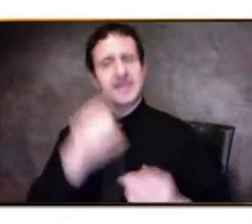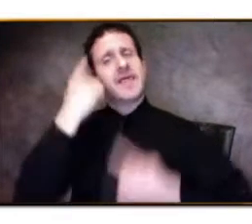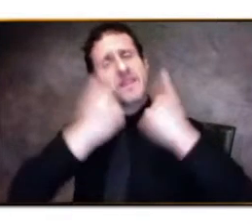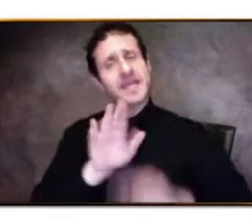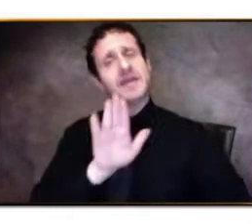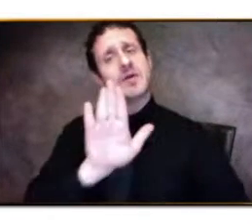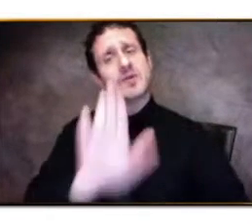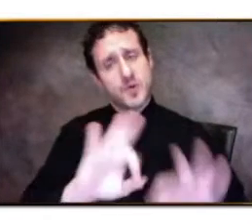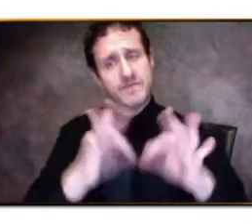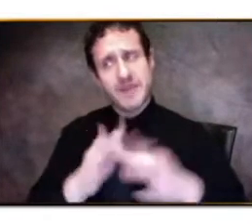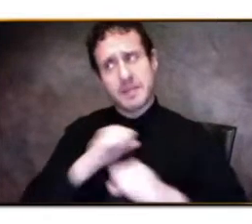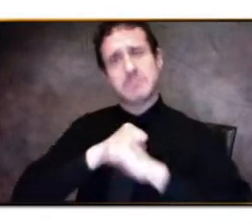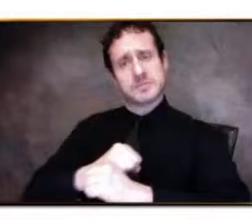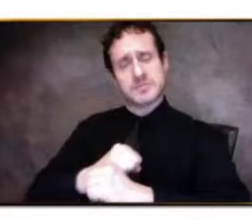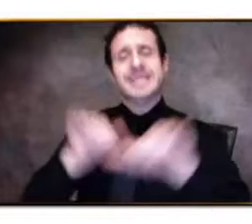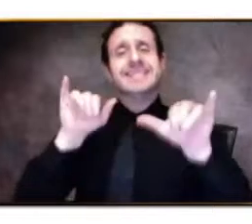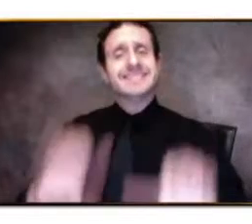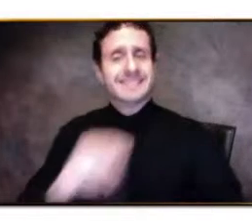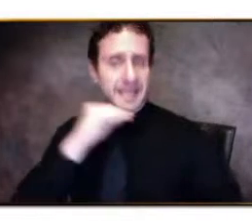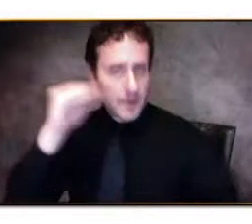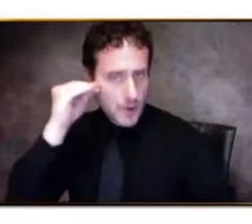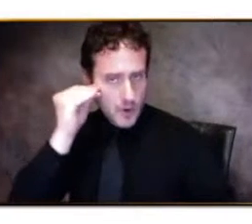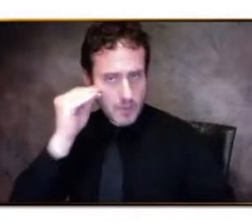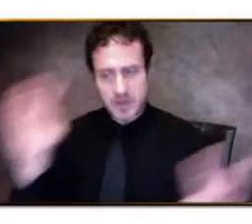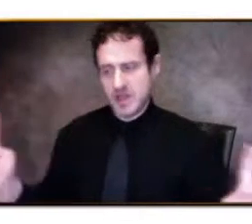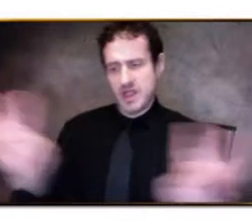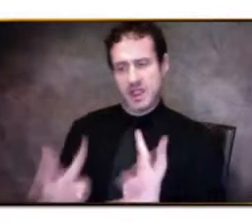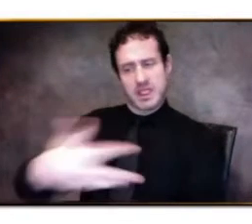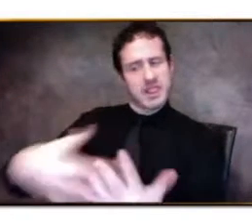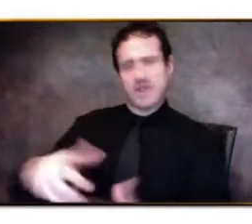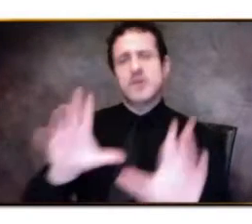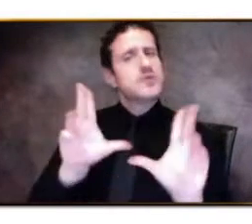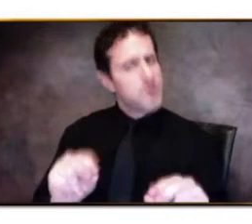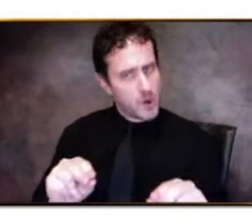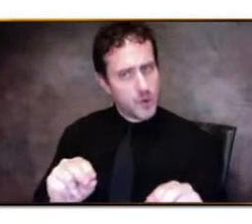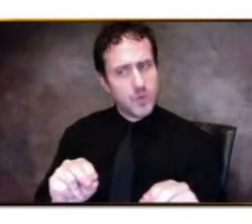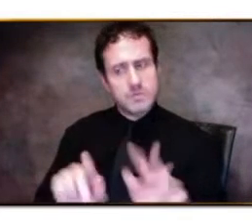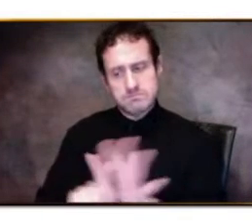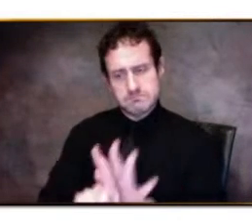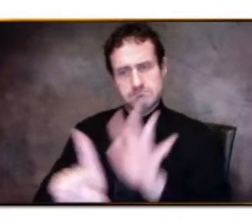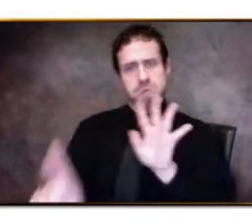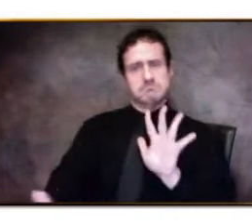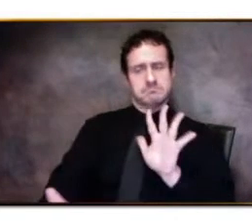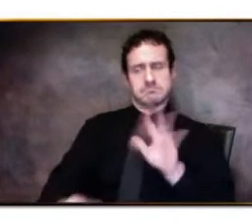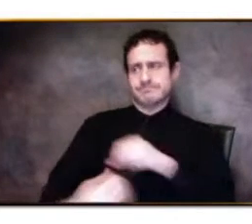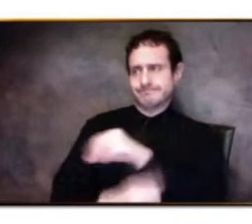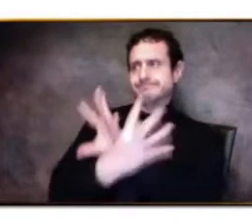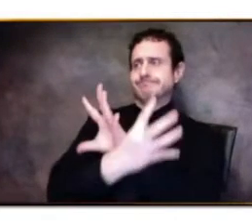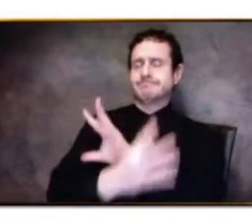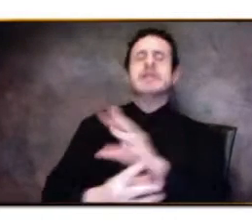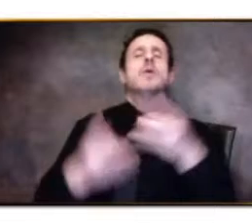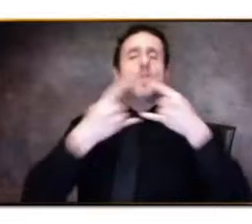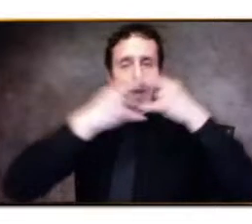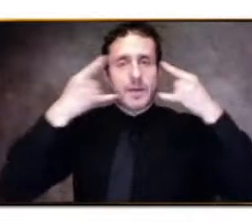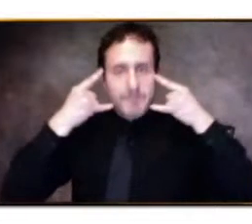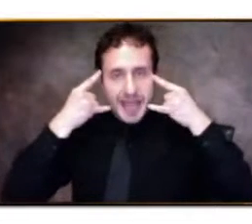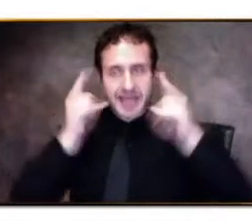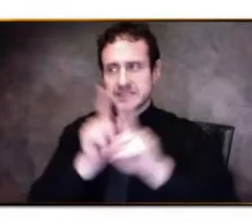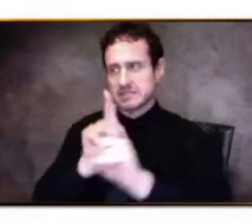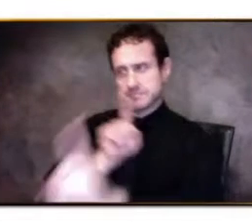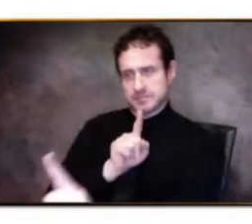Avoid gathering. Wear a mask. Keep your distance. And if you haven't yet, put your mask on and go get your flu